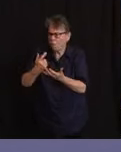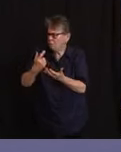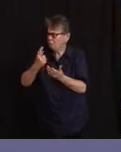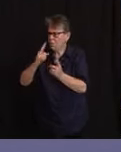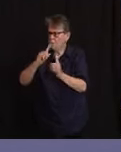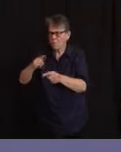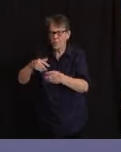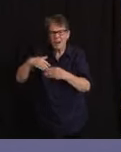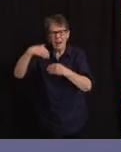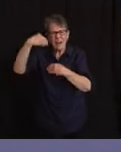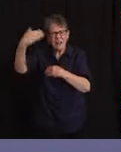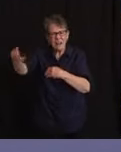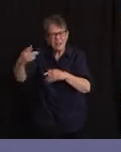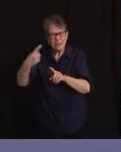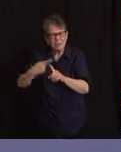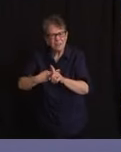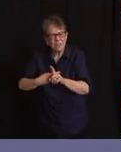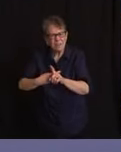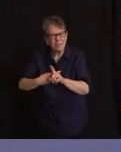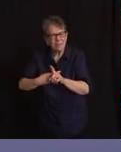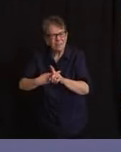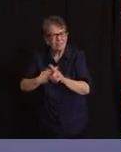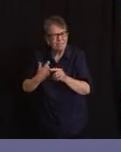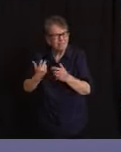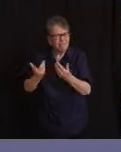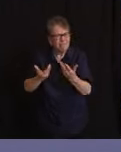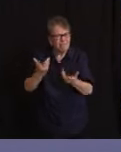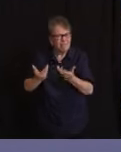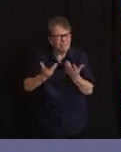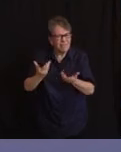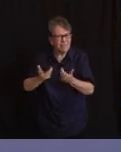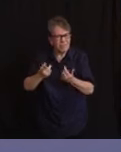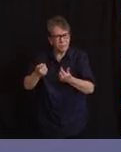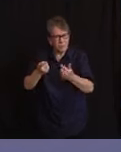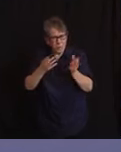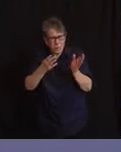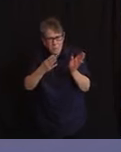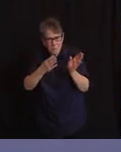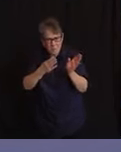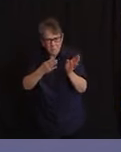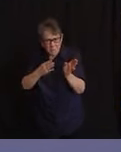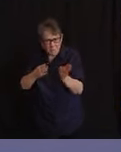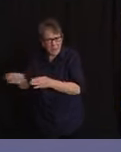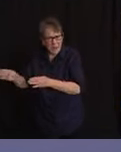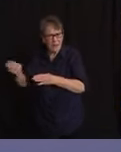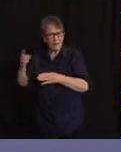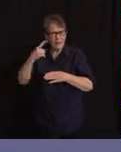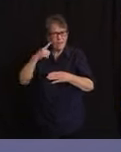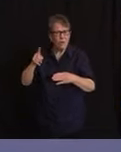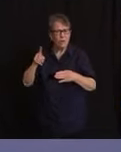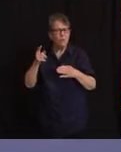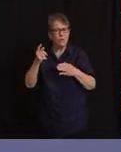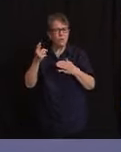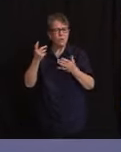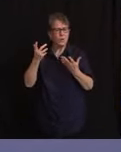going to learn next month, and how are you preparing for what would most certainly be a massive hit that is coming?